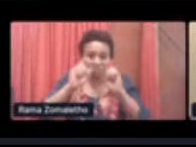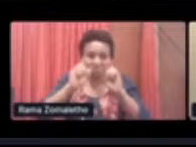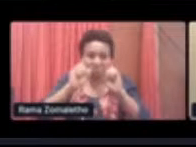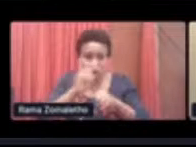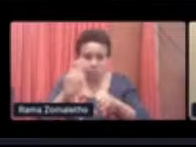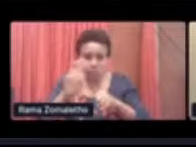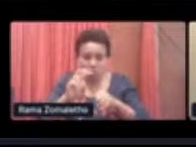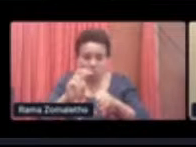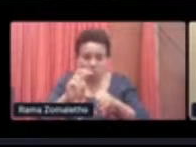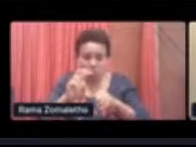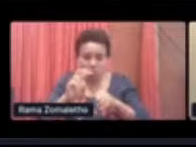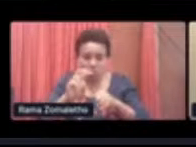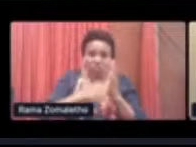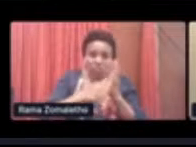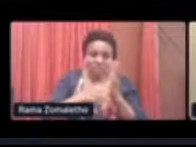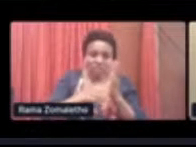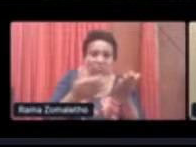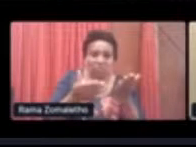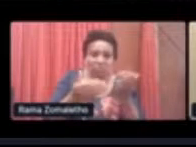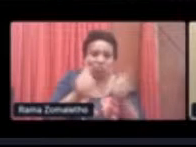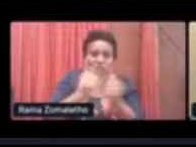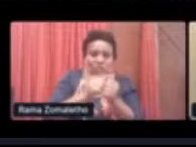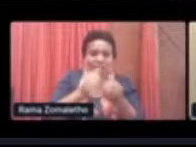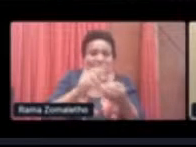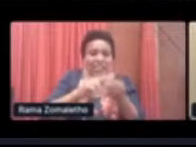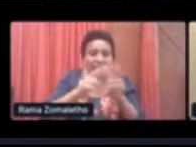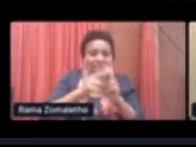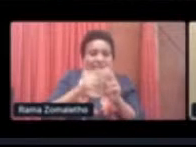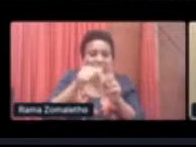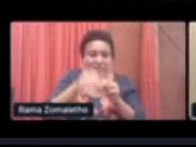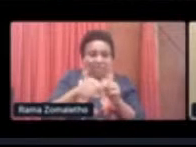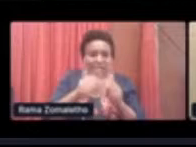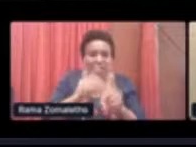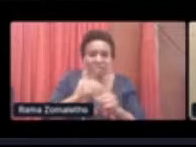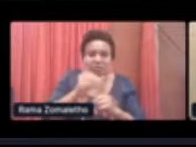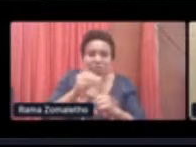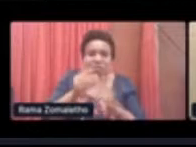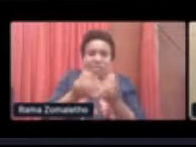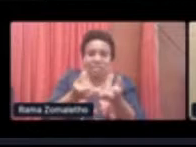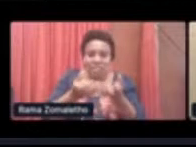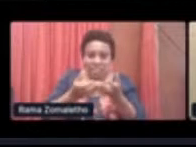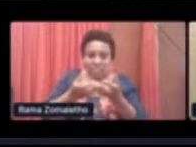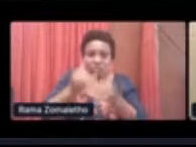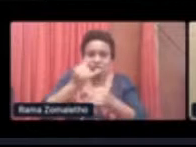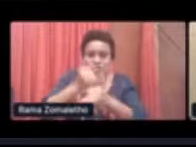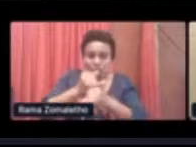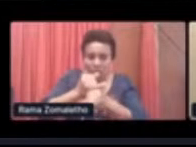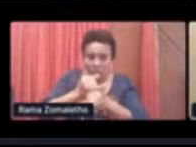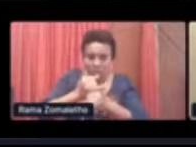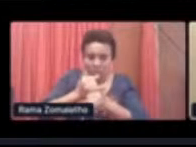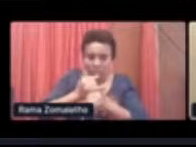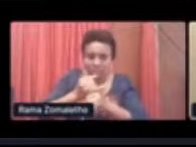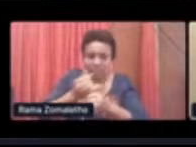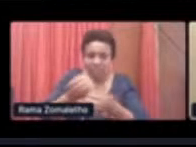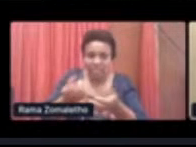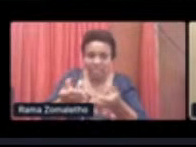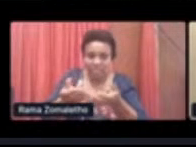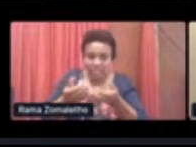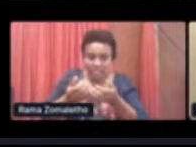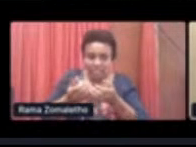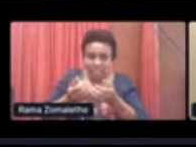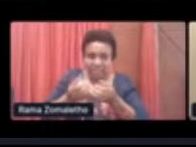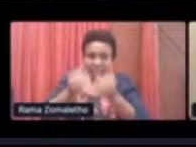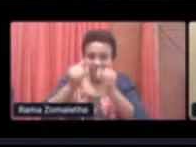are related. Development needs job. Development needs revenue,